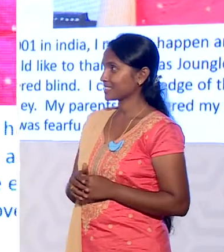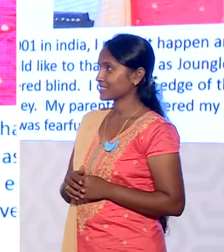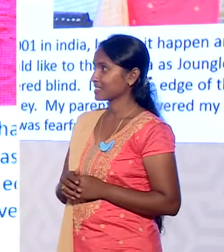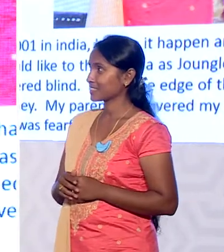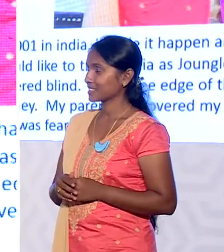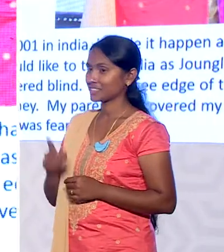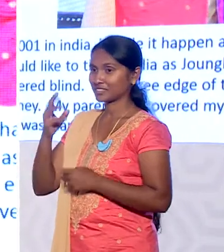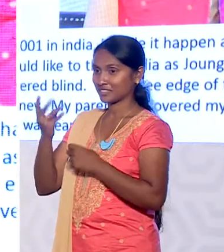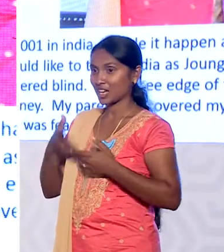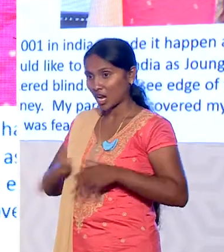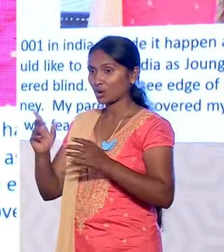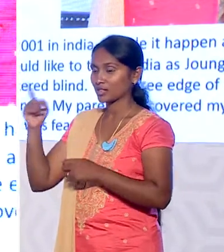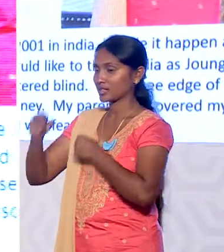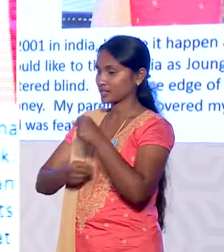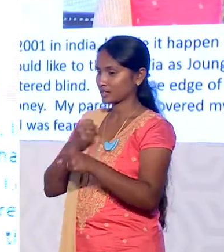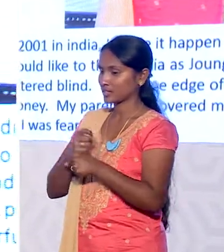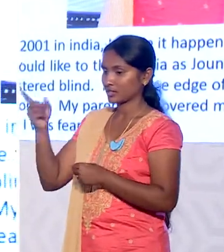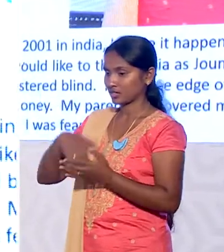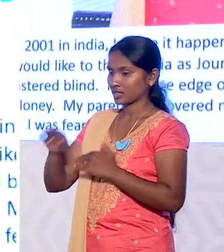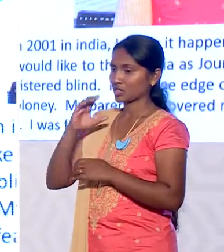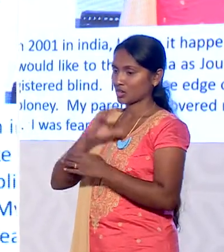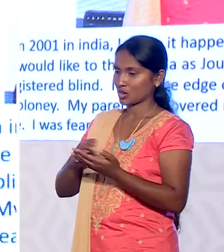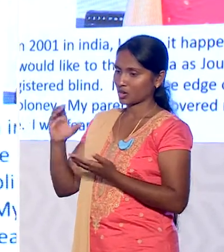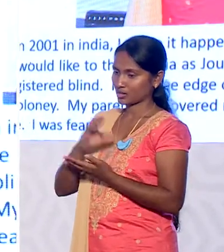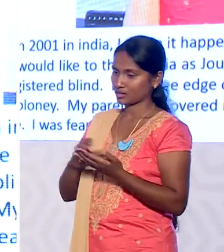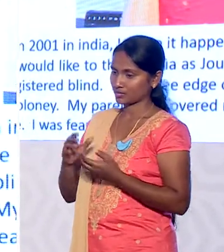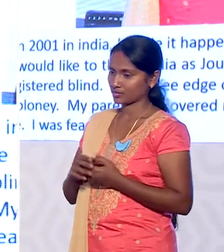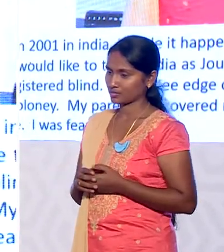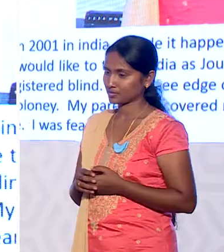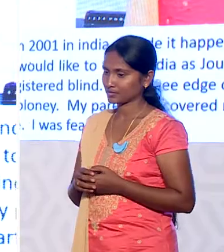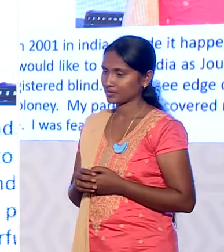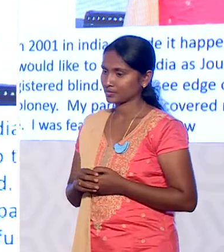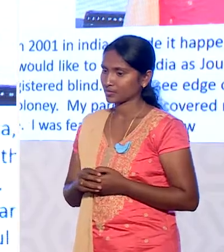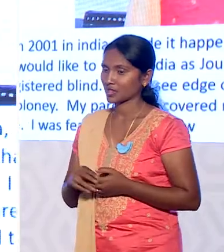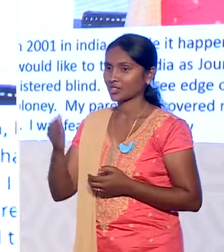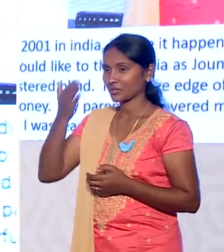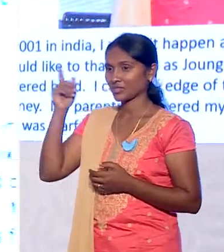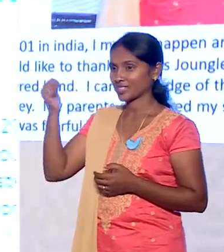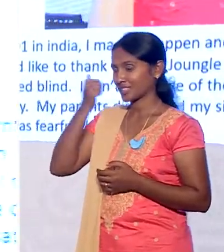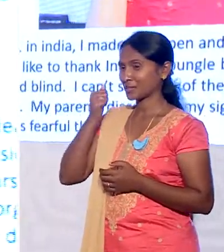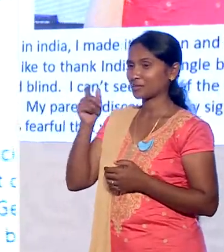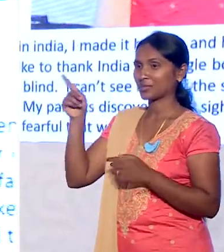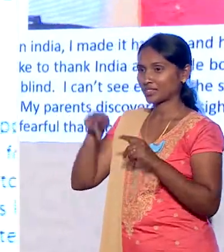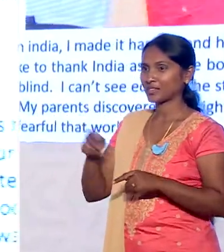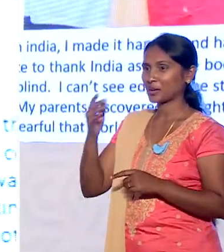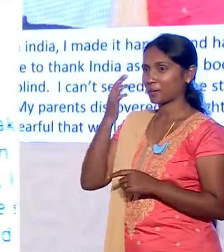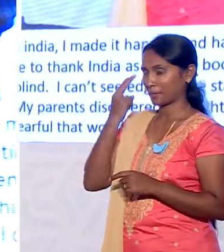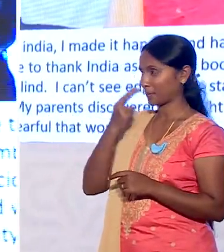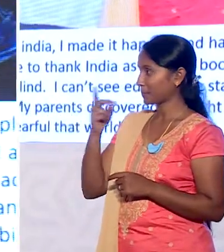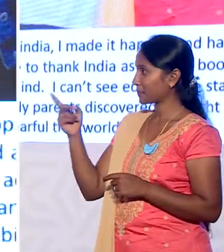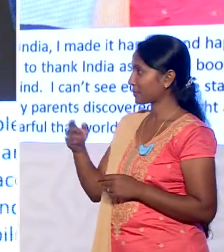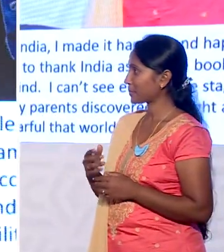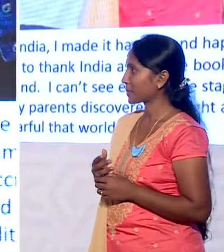11 years. I went through college and became an archaeologist, which is a stupid thing for a blind person to do. I actually went to business